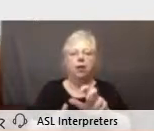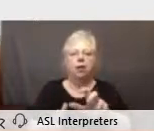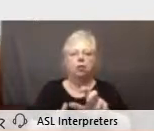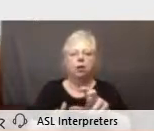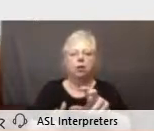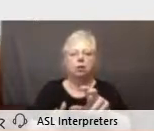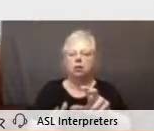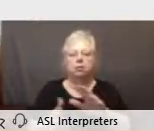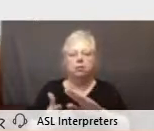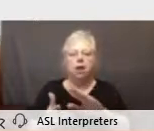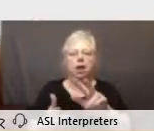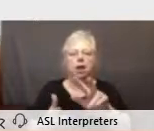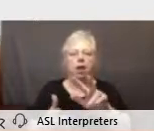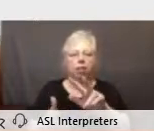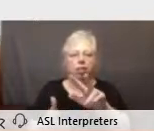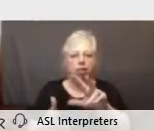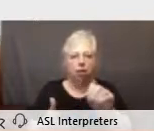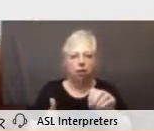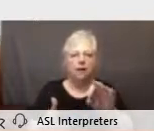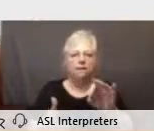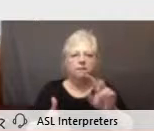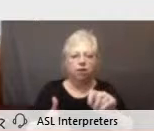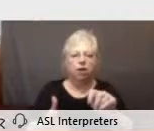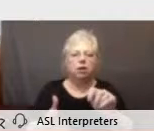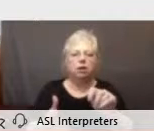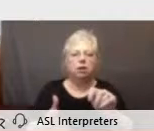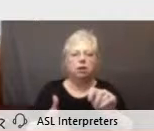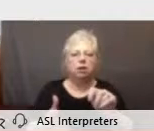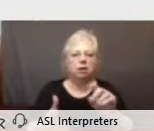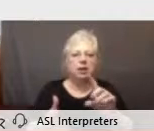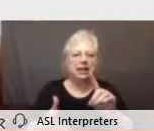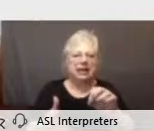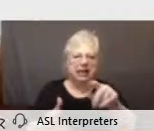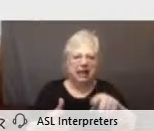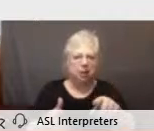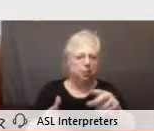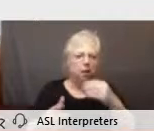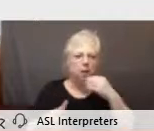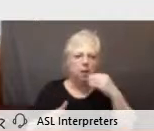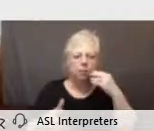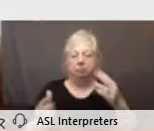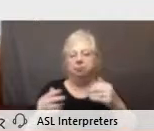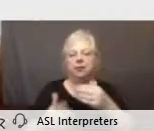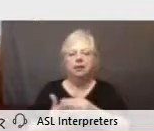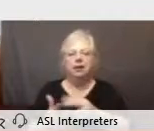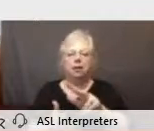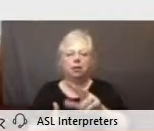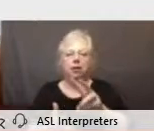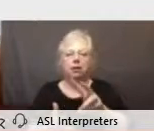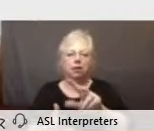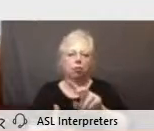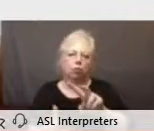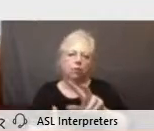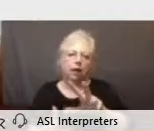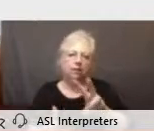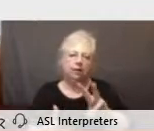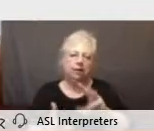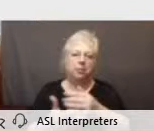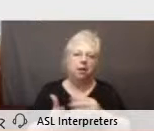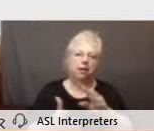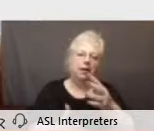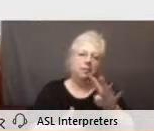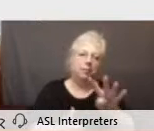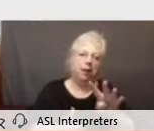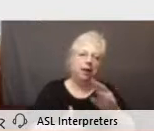a 30-foot deep home. Section 36256, paragraph D, sub